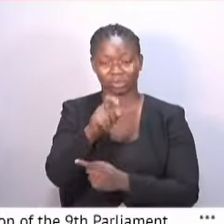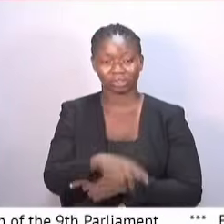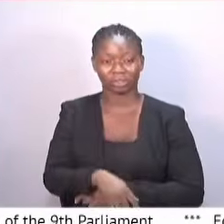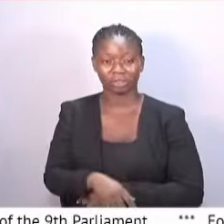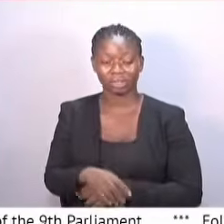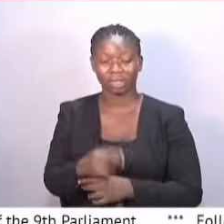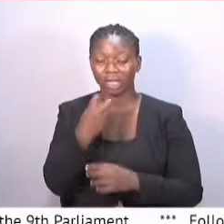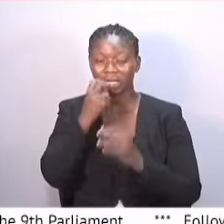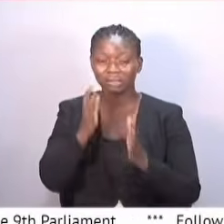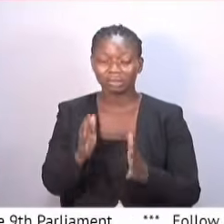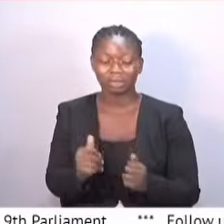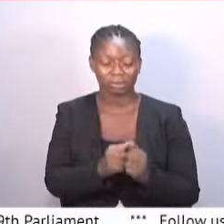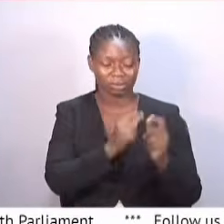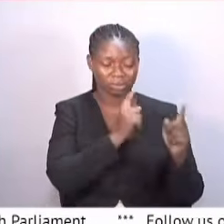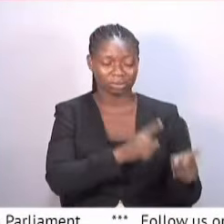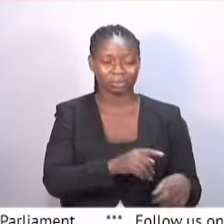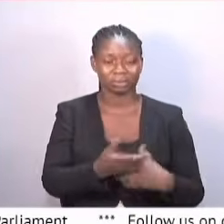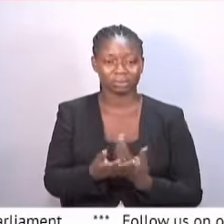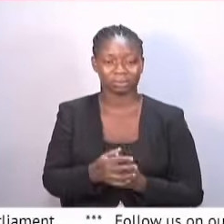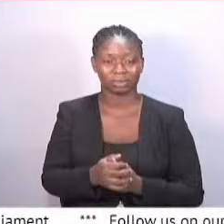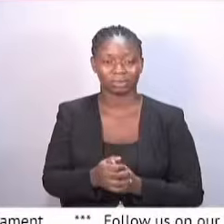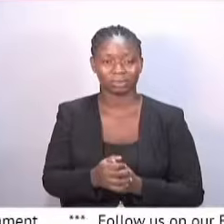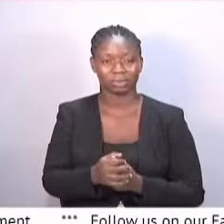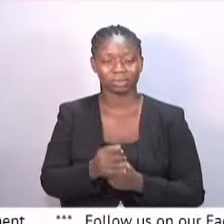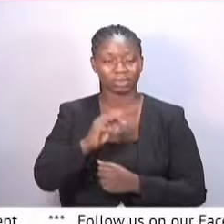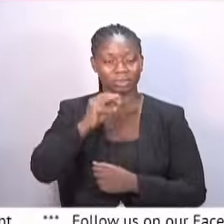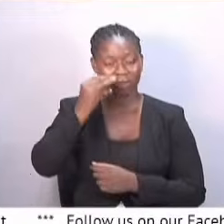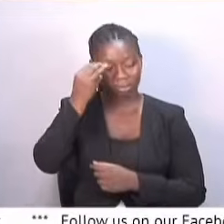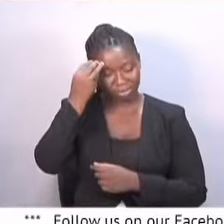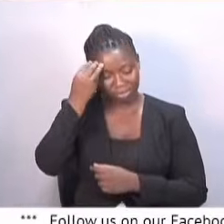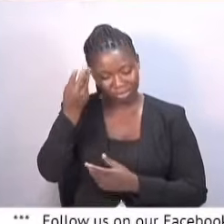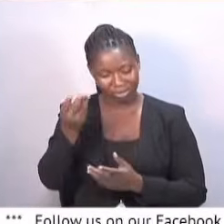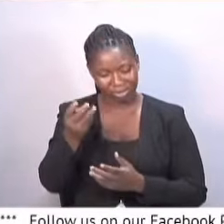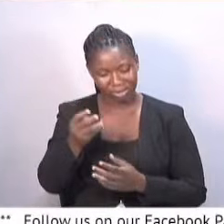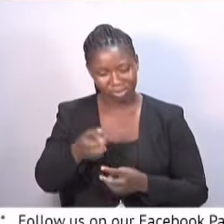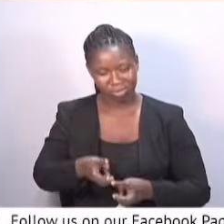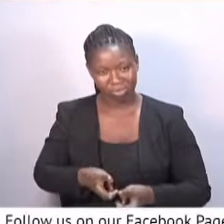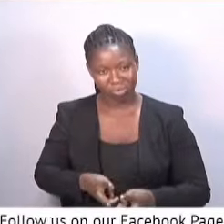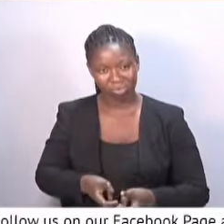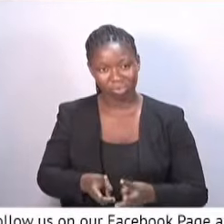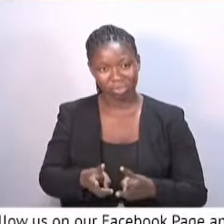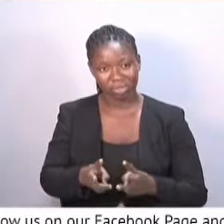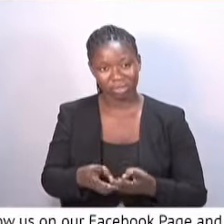Speaker, with respect, the minister's approach